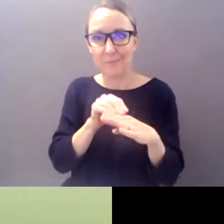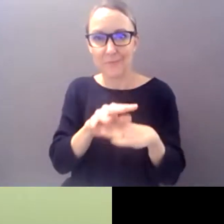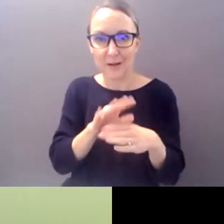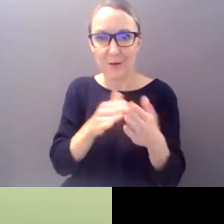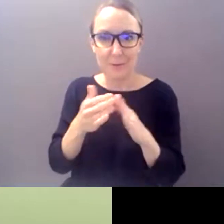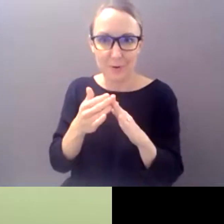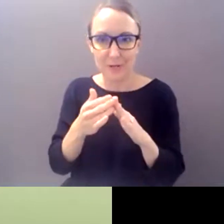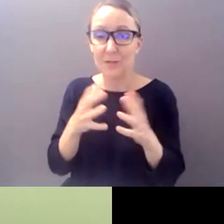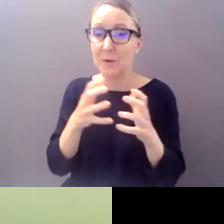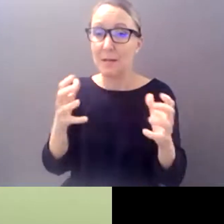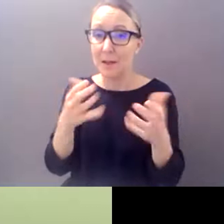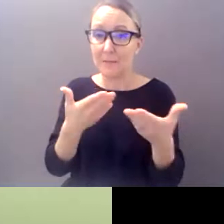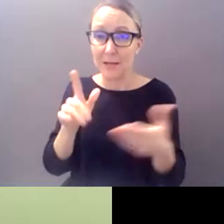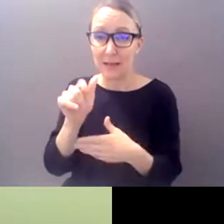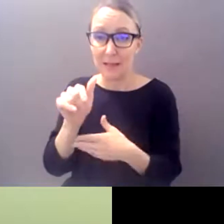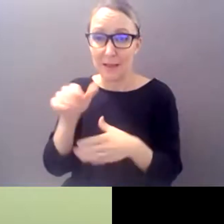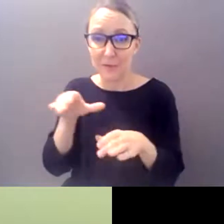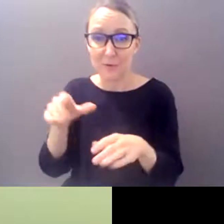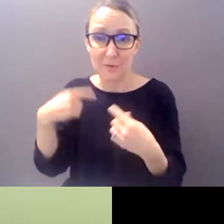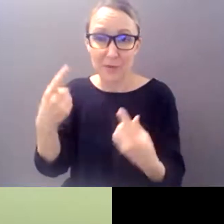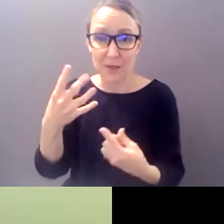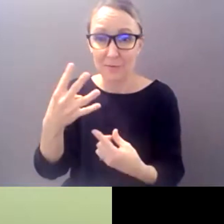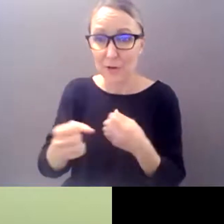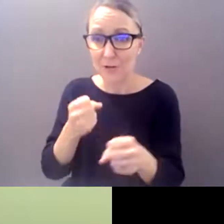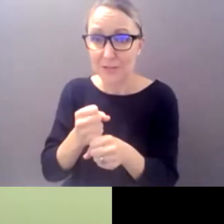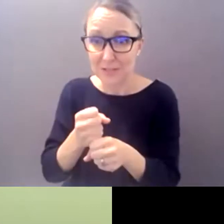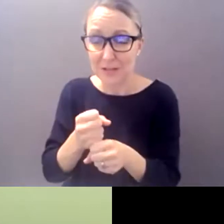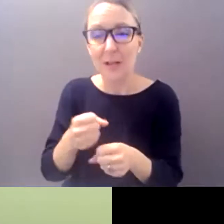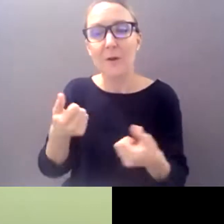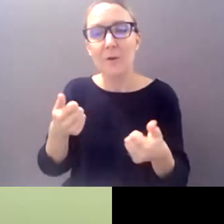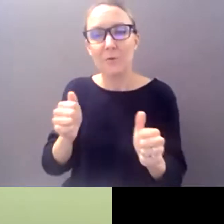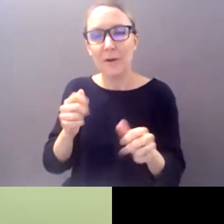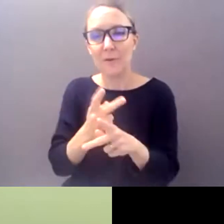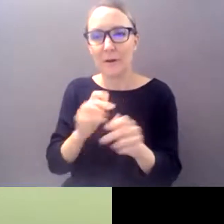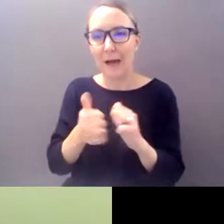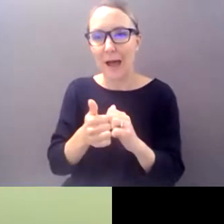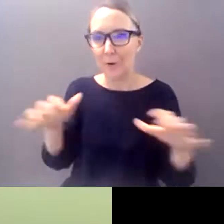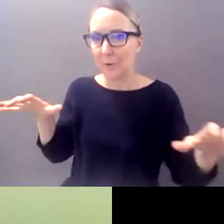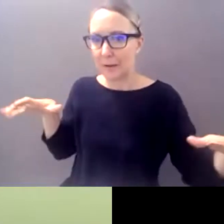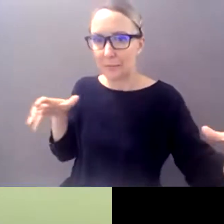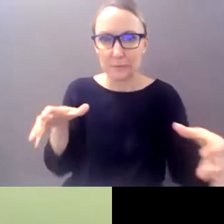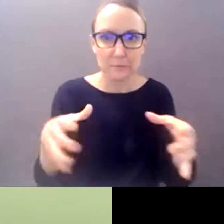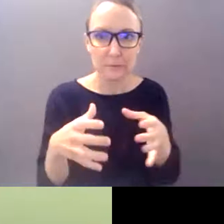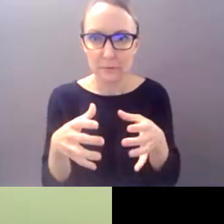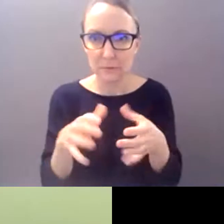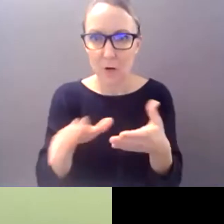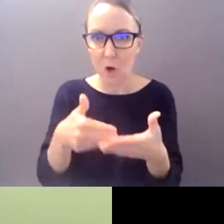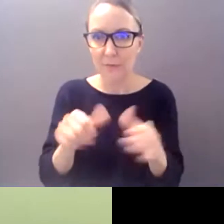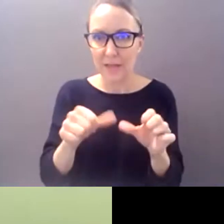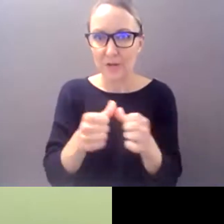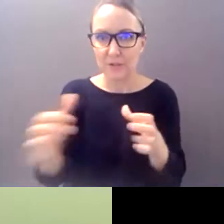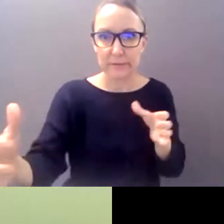Los Angeles has been doing over the last 4 or 5 years has been, how do we bring the area agencies to align closer